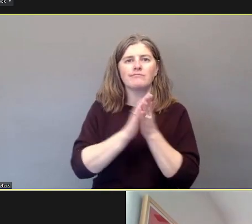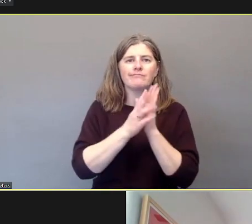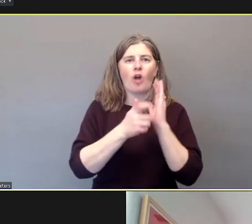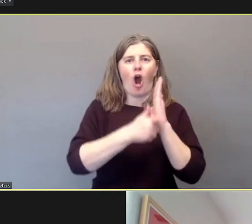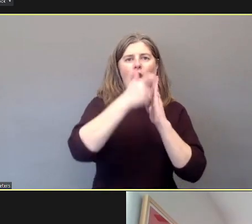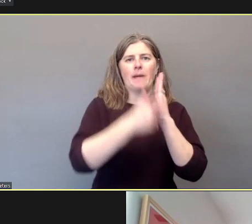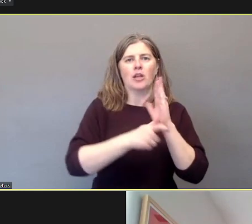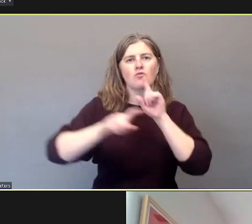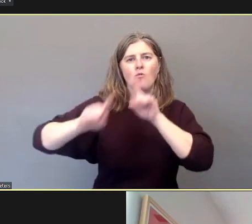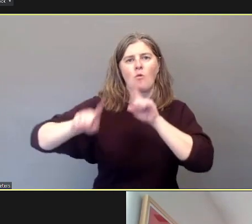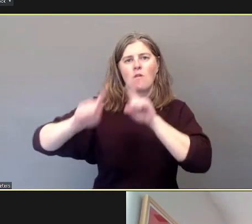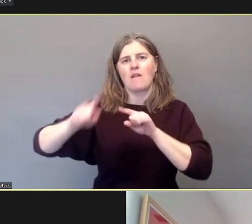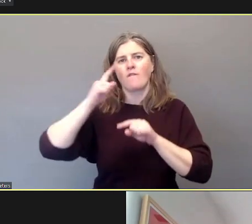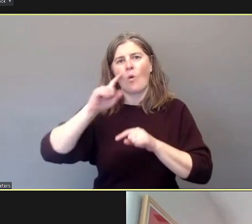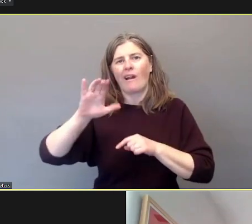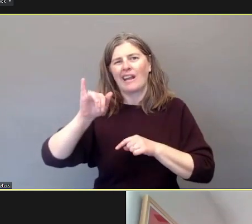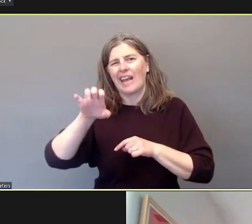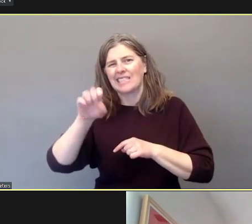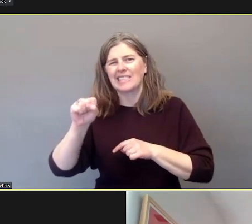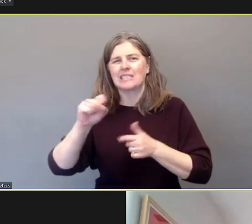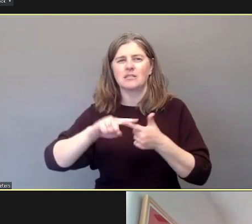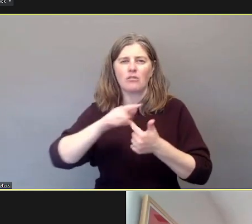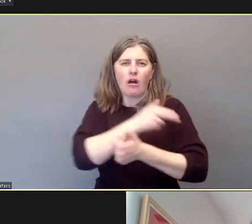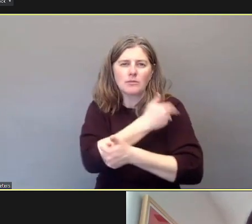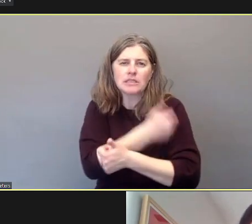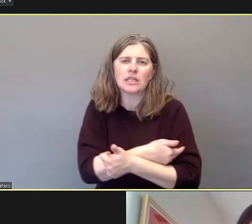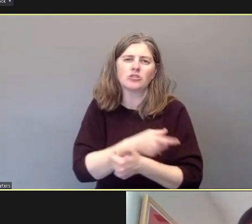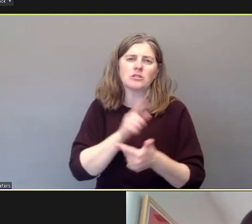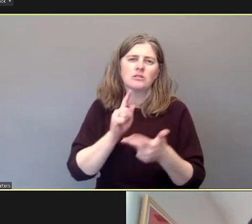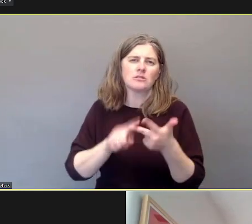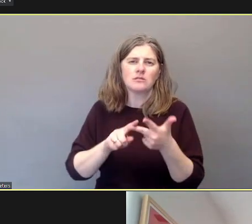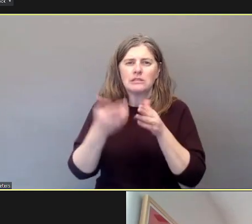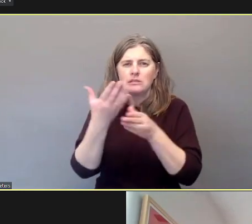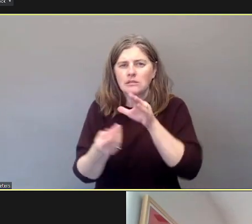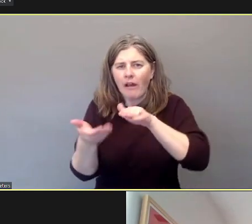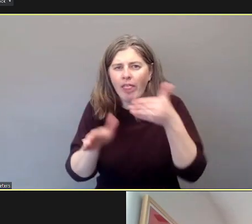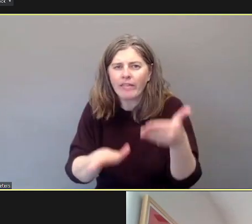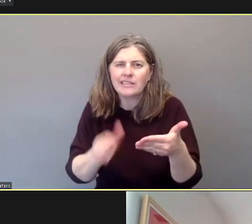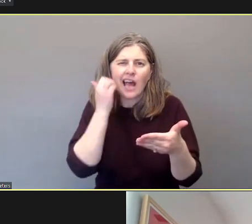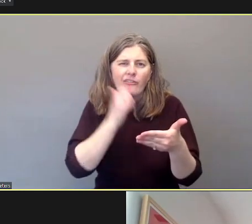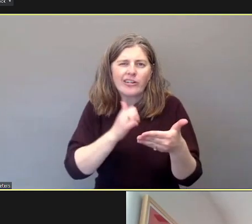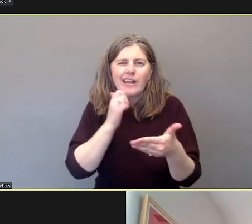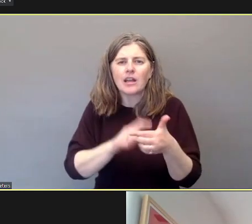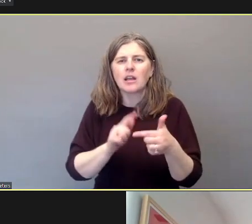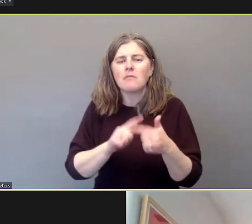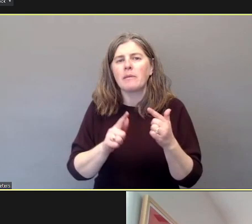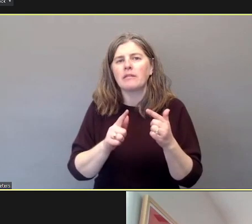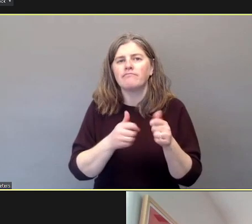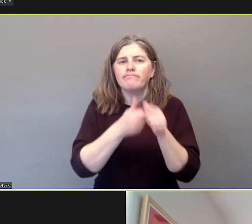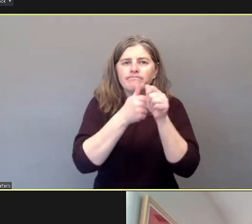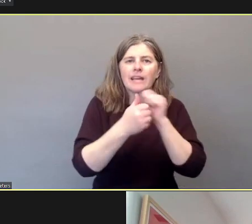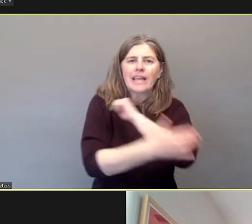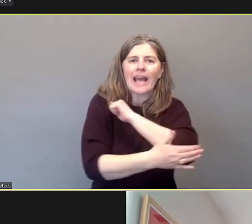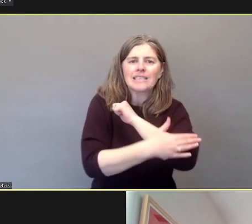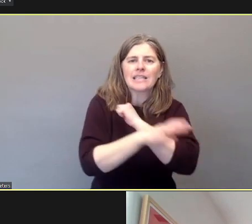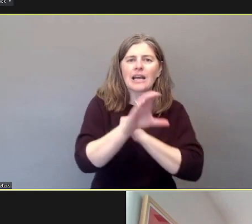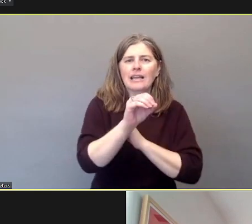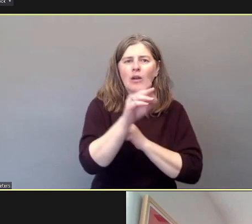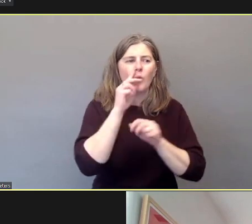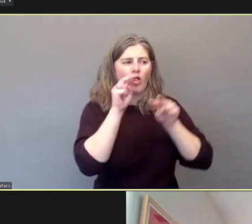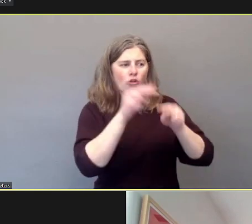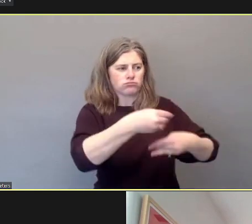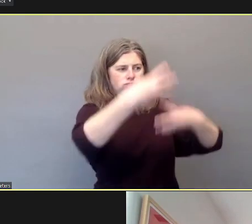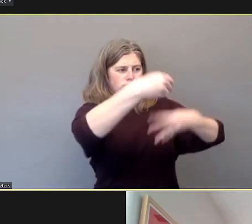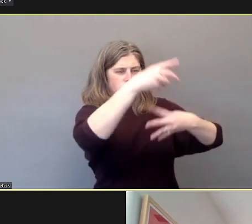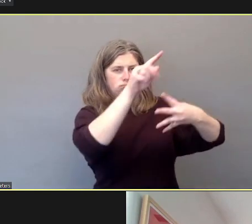metric reporting for cases, hospitalizations, deaths every day, maybe cases by county, where you can just go look at that up